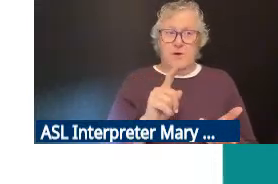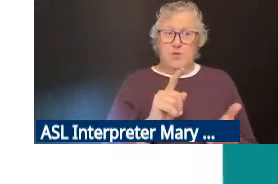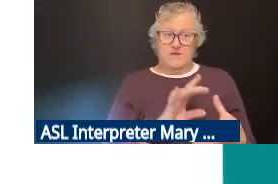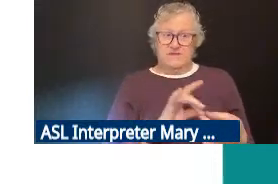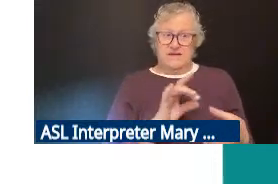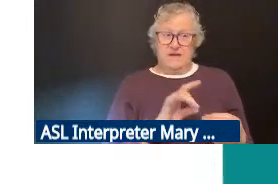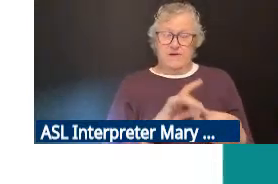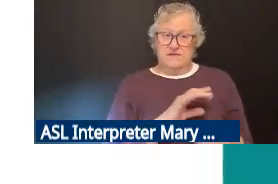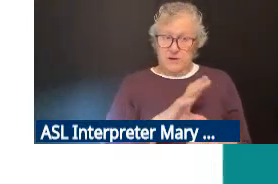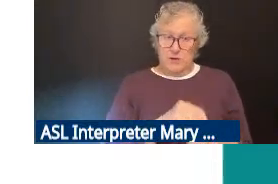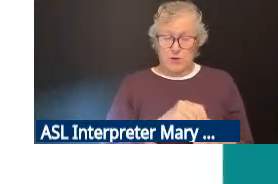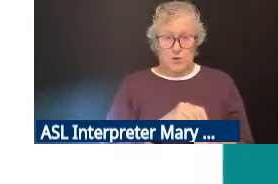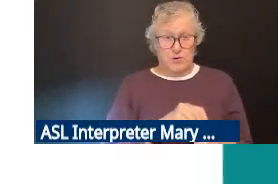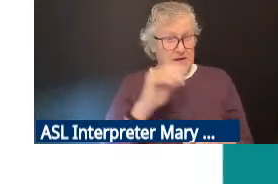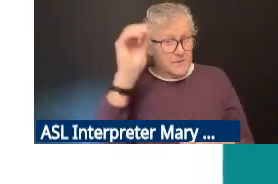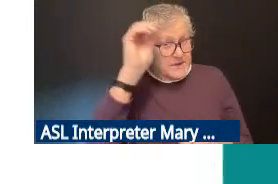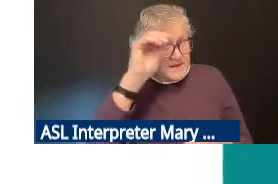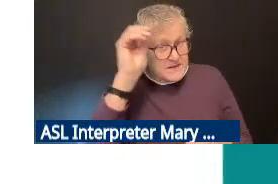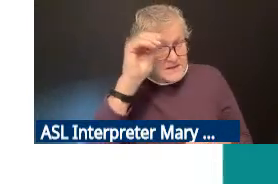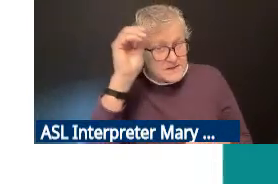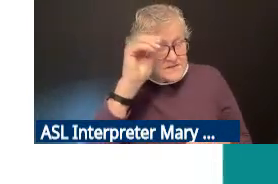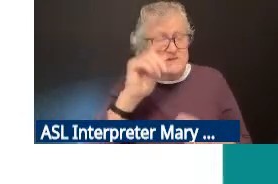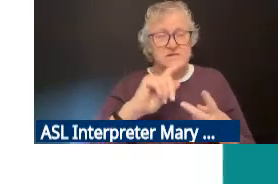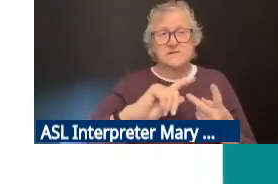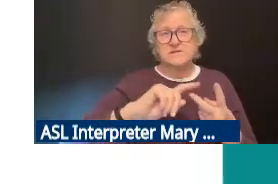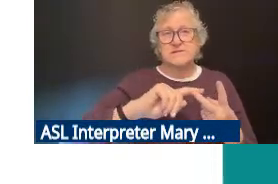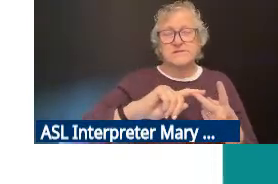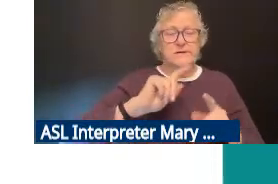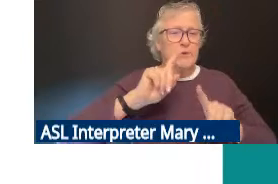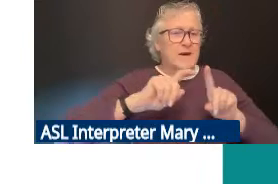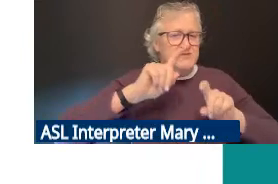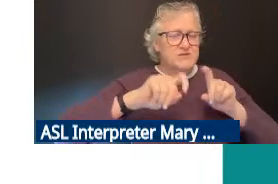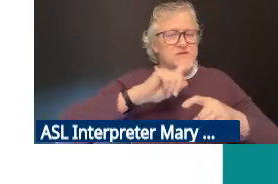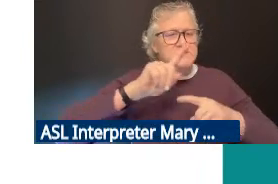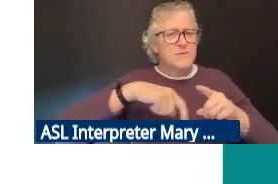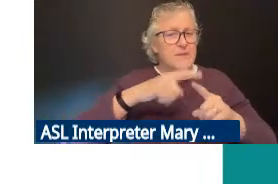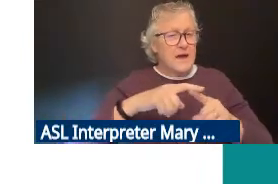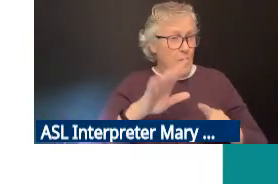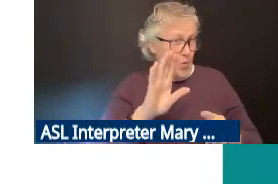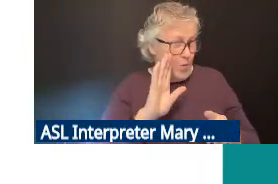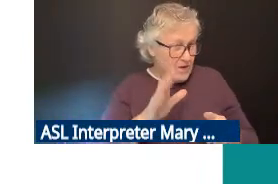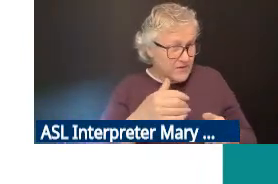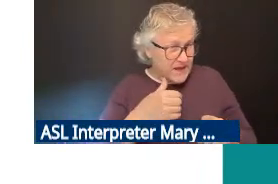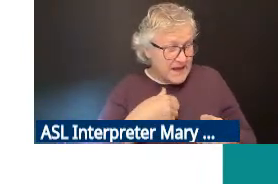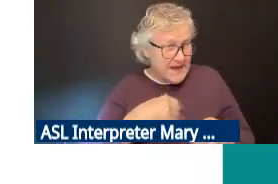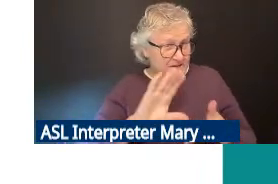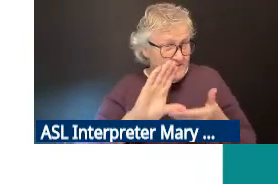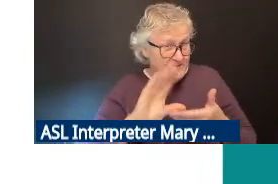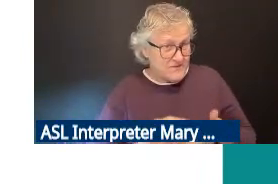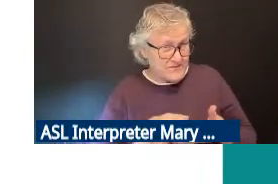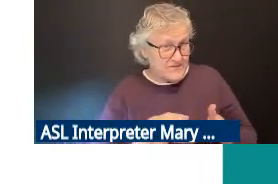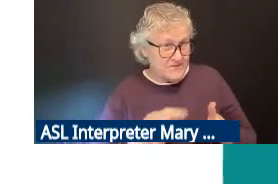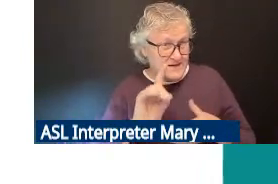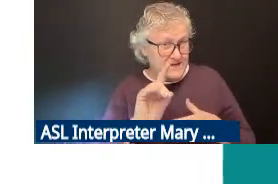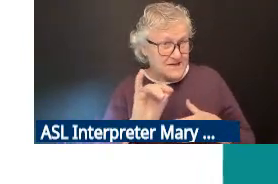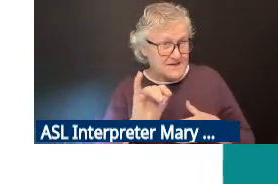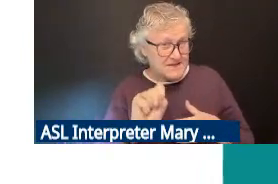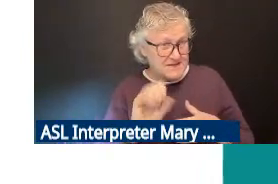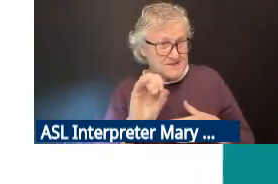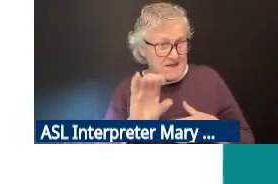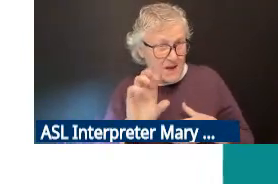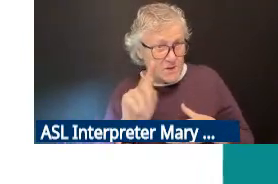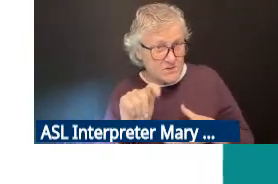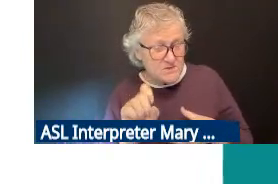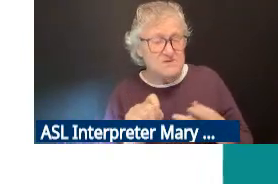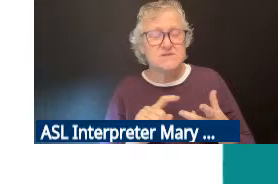tolls, discussion of or questions about toll discounts and exemptions, And then also statements around effects of tolls